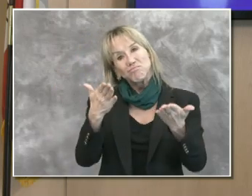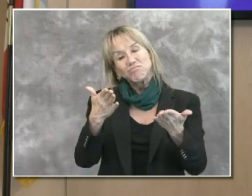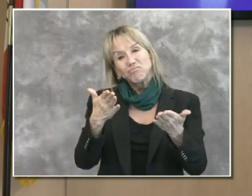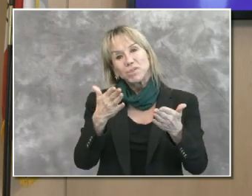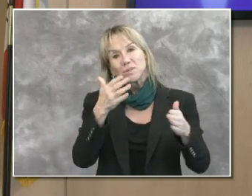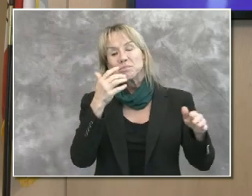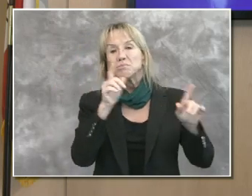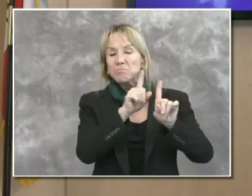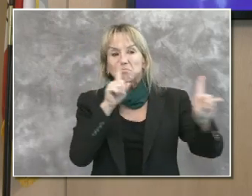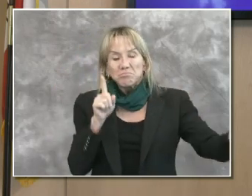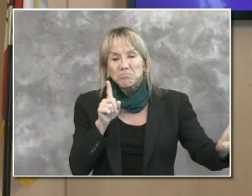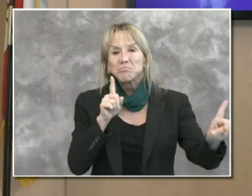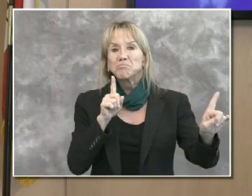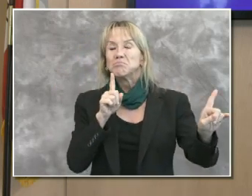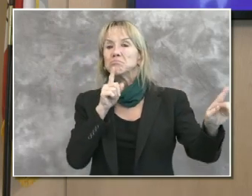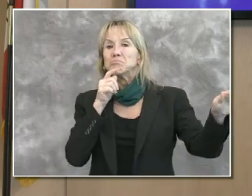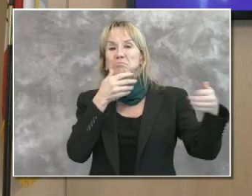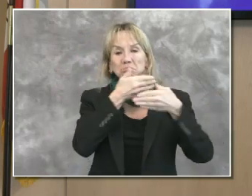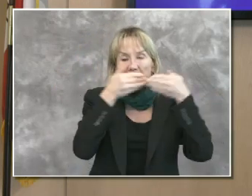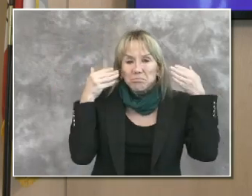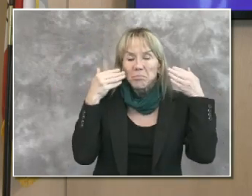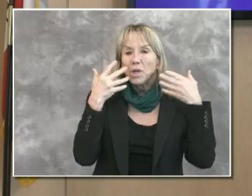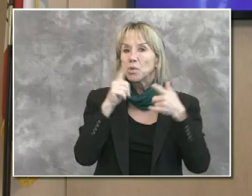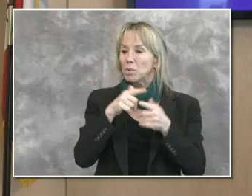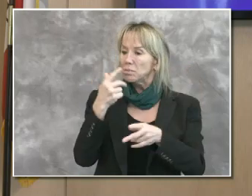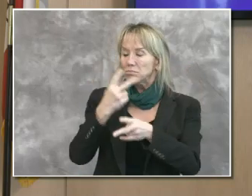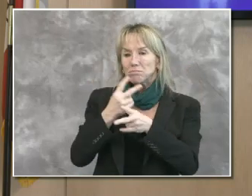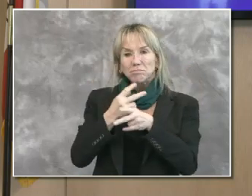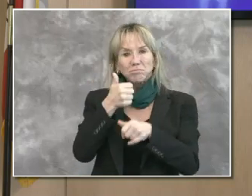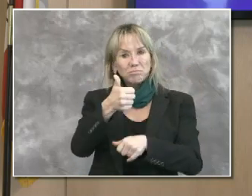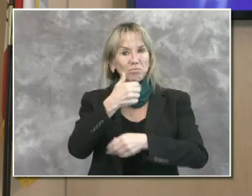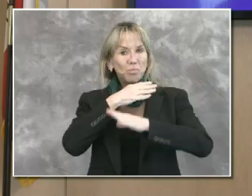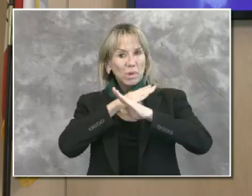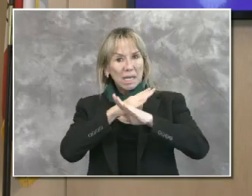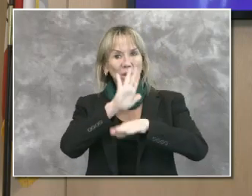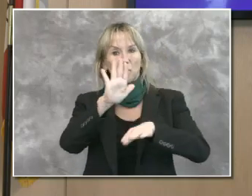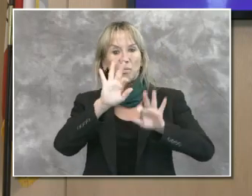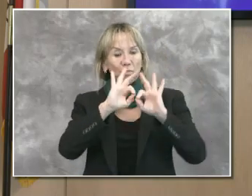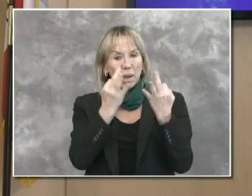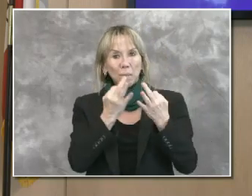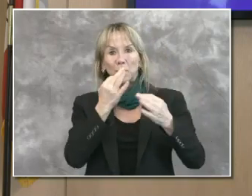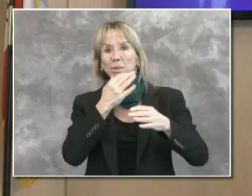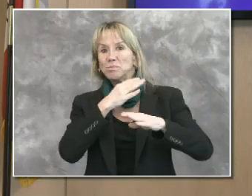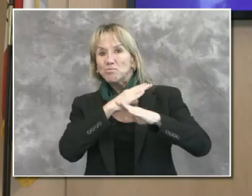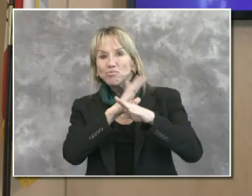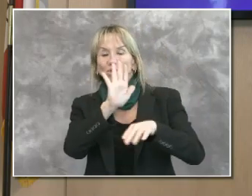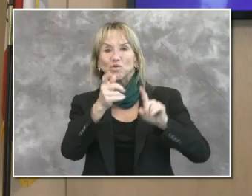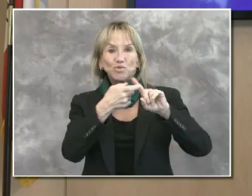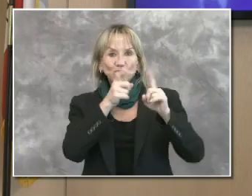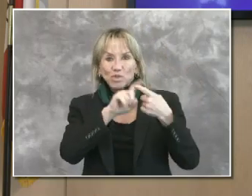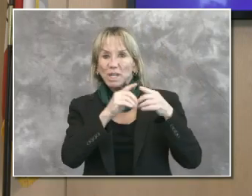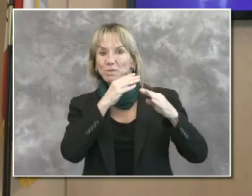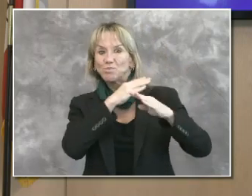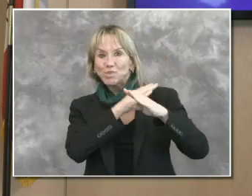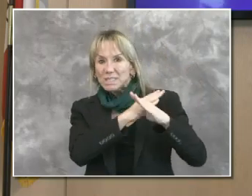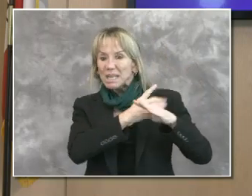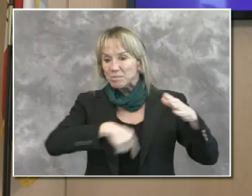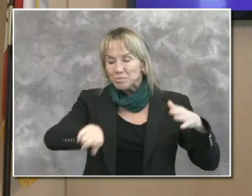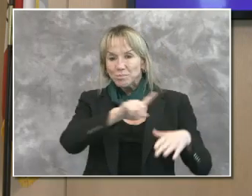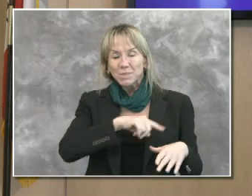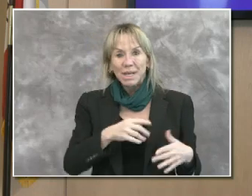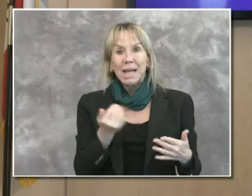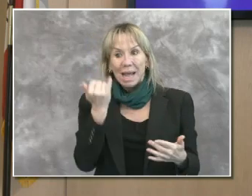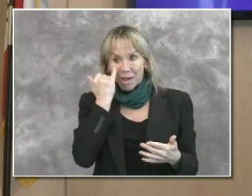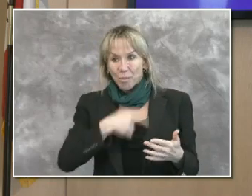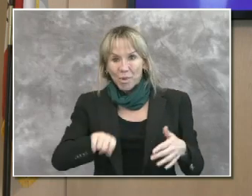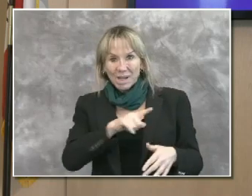family and friends. If we do this, San Diego can once again make history. Now please welcome Supervisor Nathan